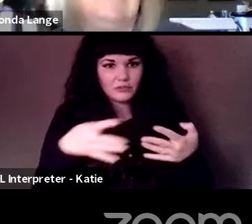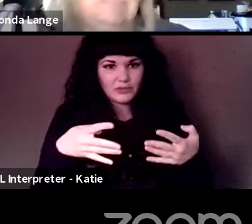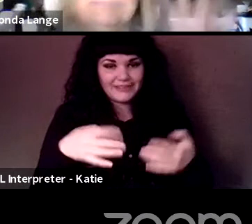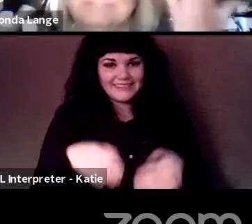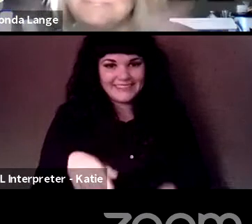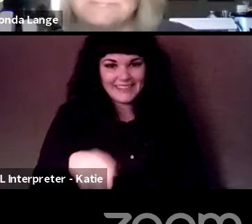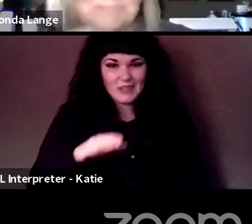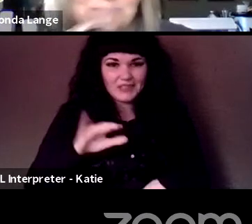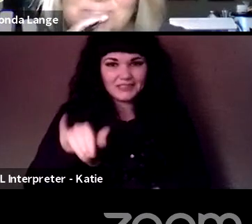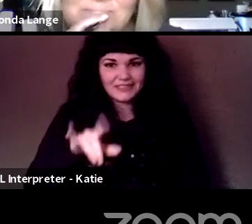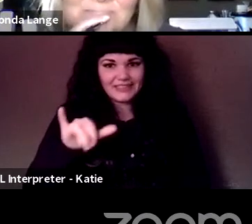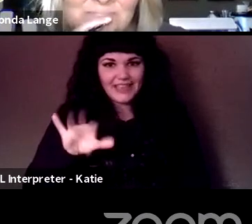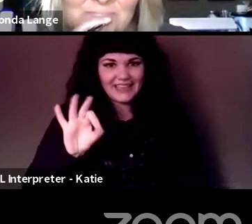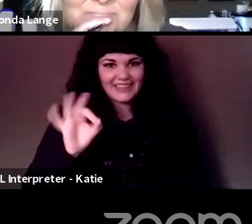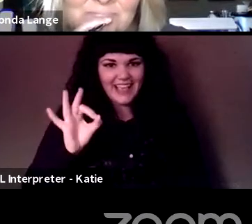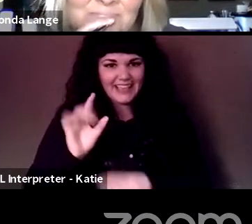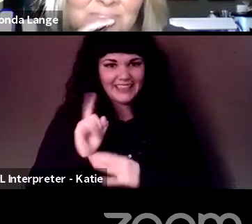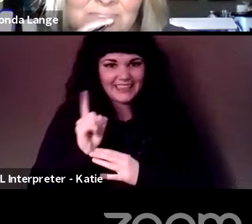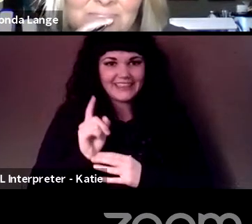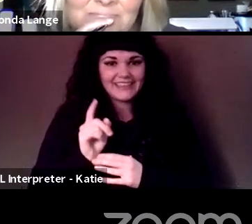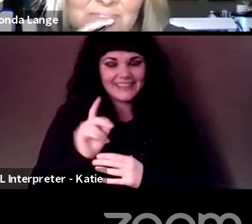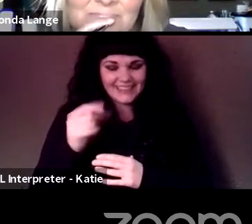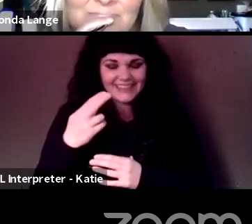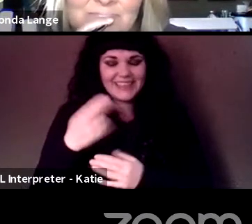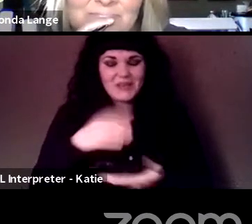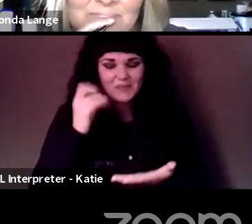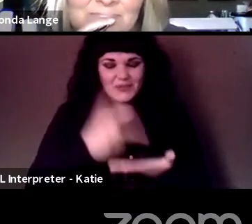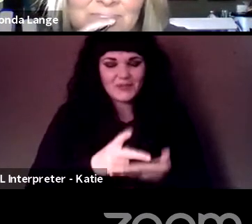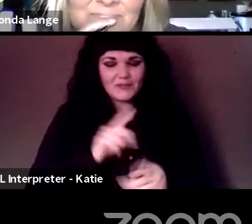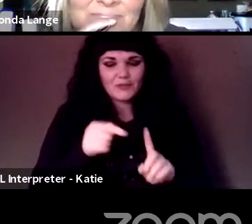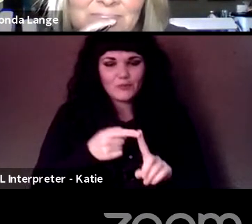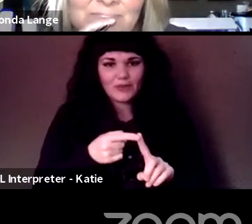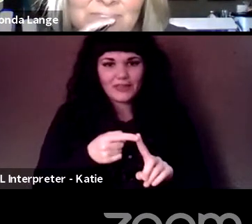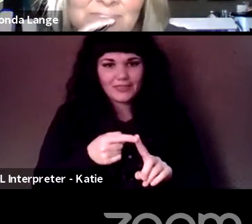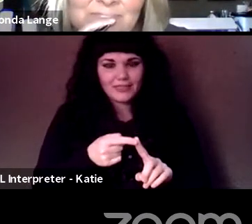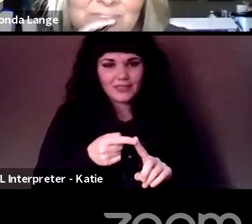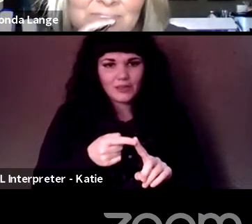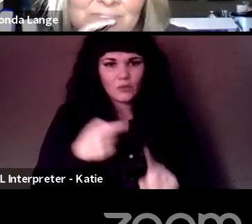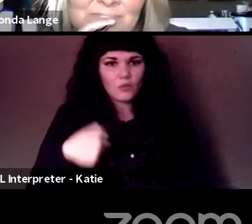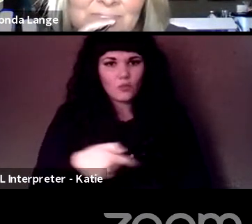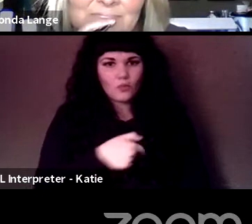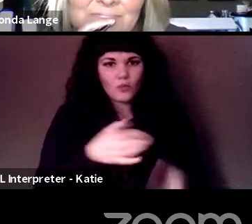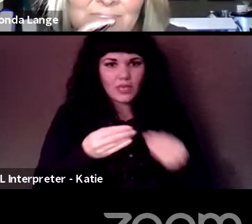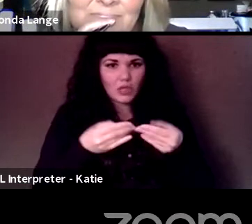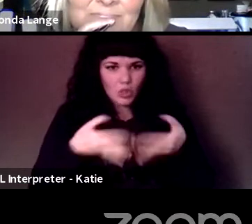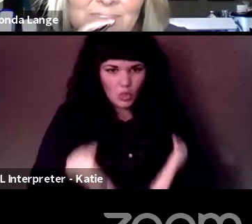midst of the discussion when the quorum was lost, as Susan Smith had